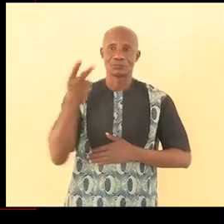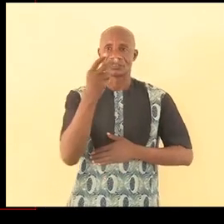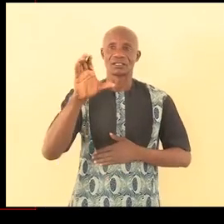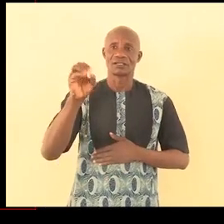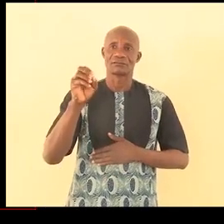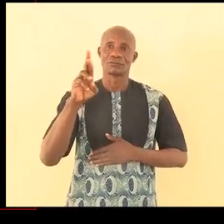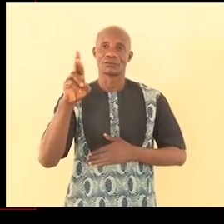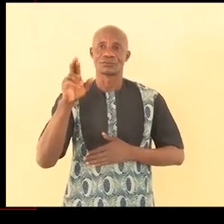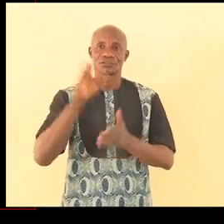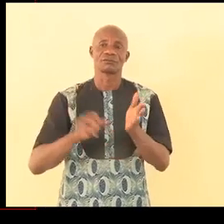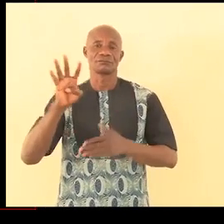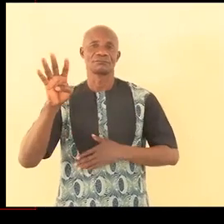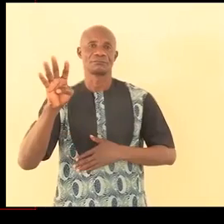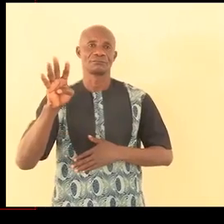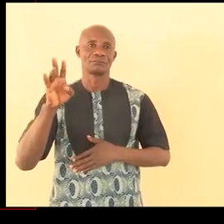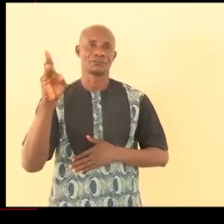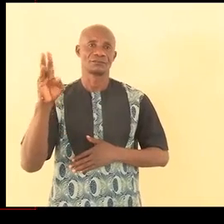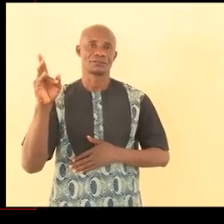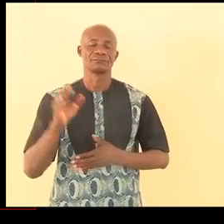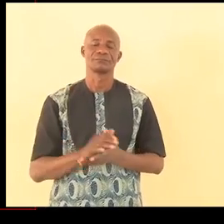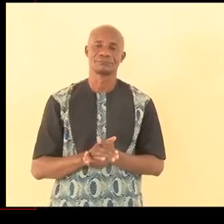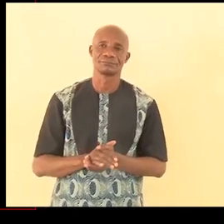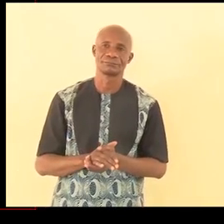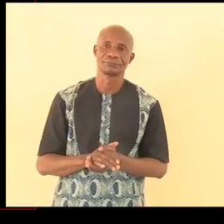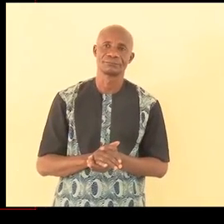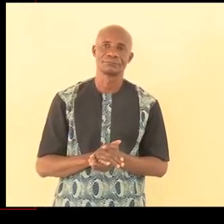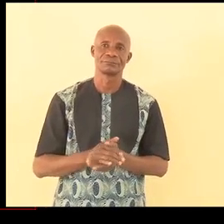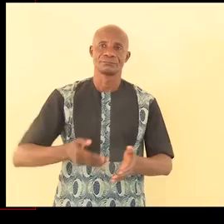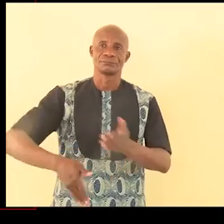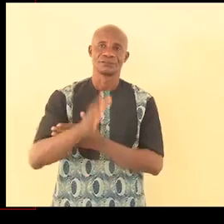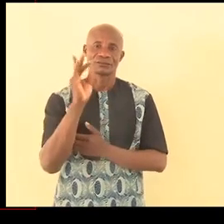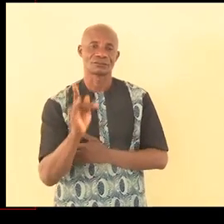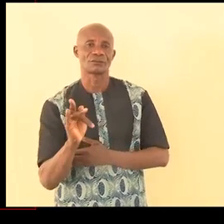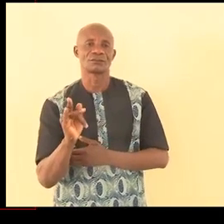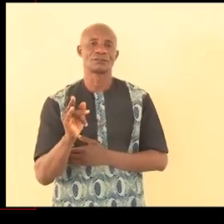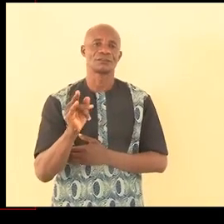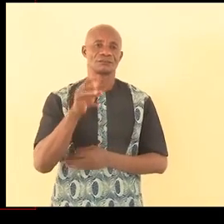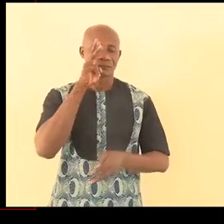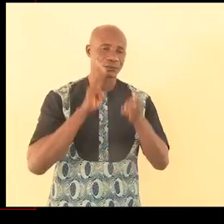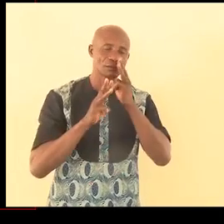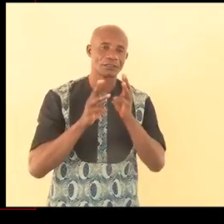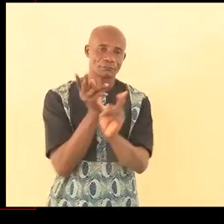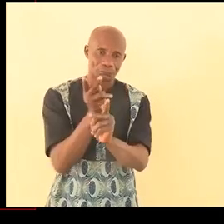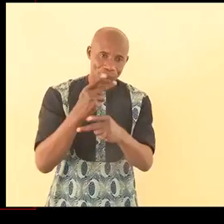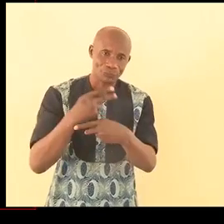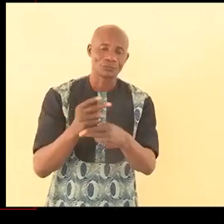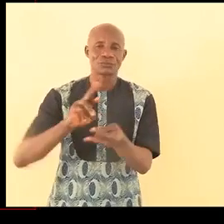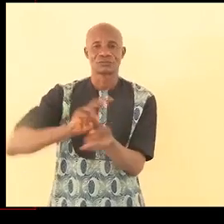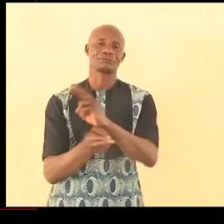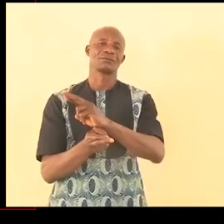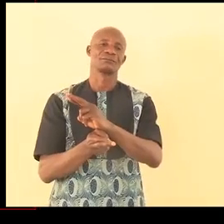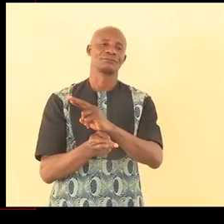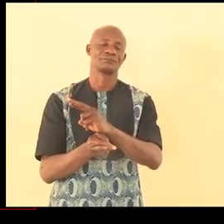2 Corinthians chapter 4, 17. Godly sorrows produce